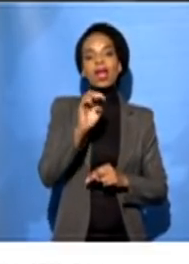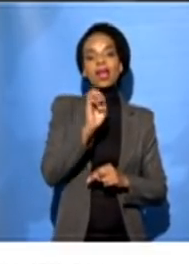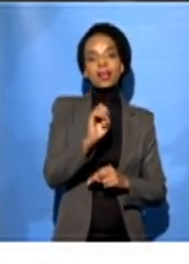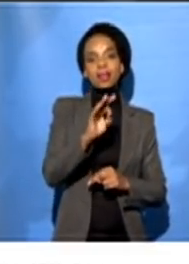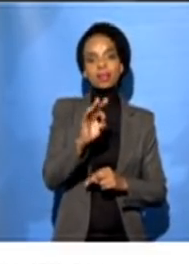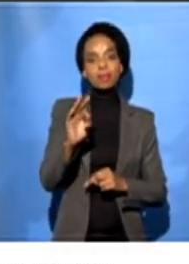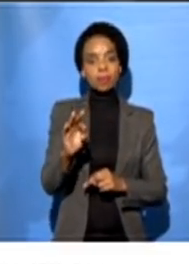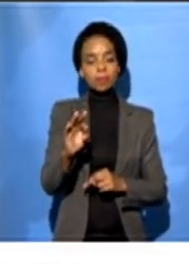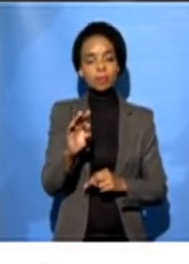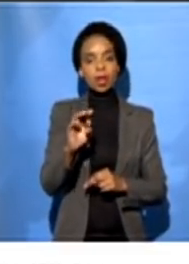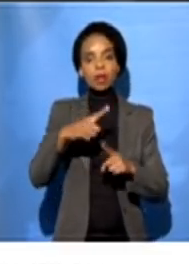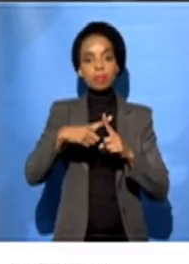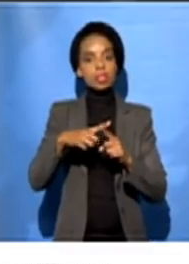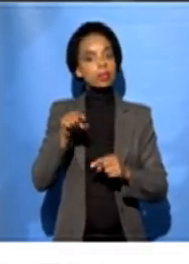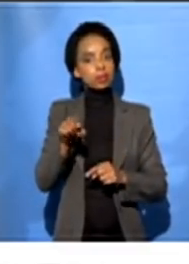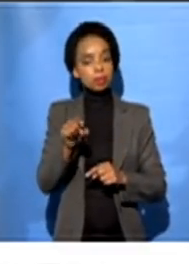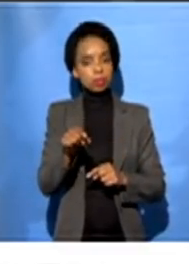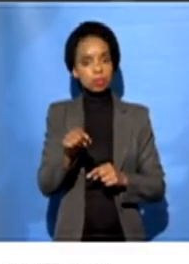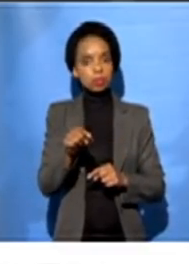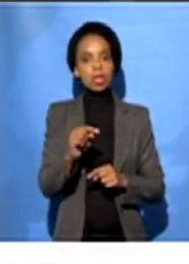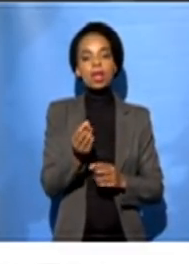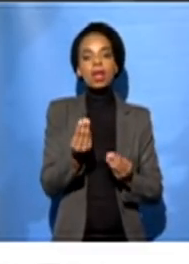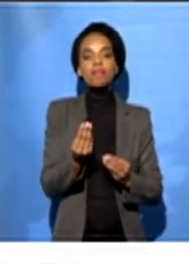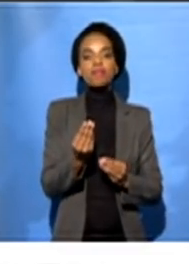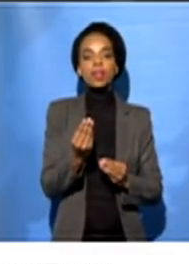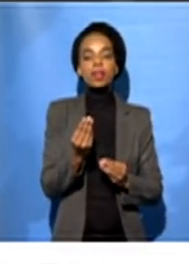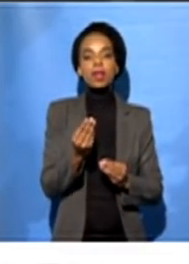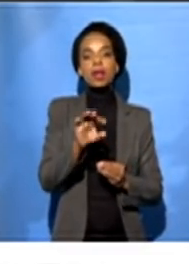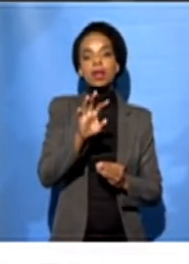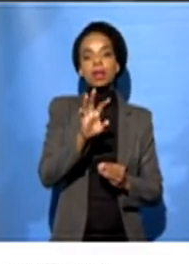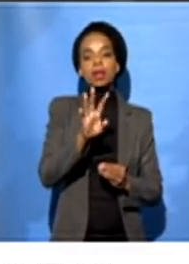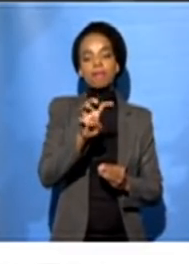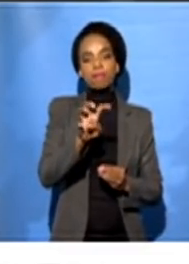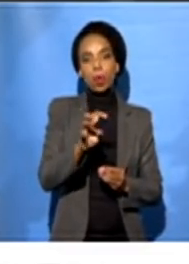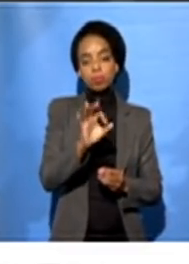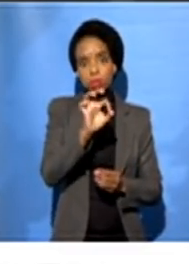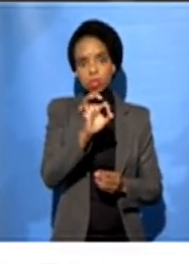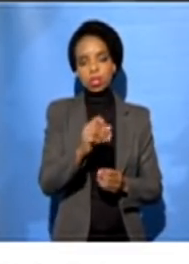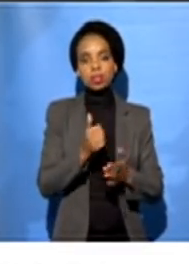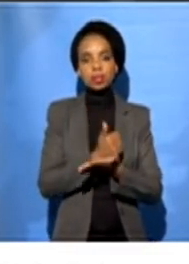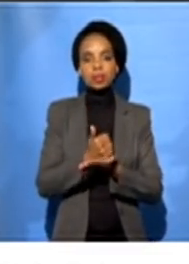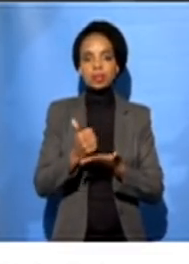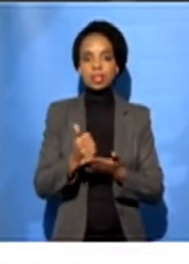1 seat. And if you look at the slogan of the Freedom Front Plus, they are saying that